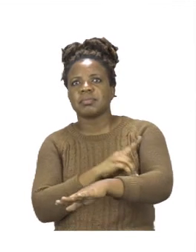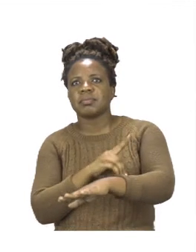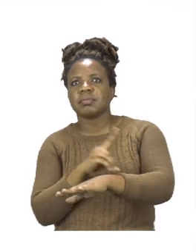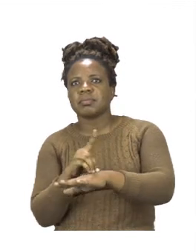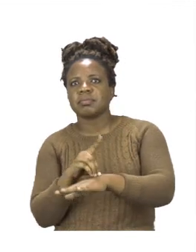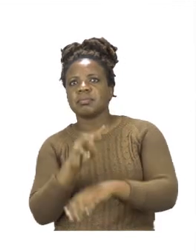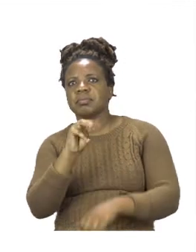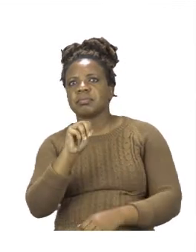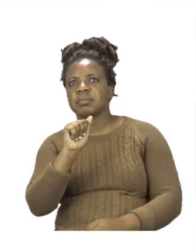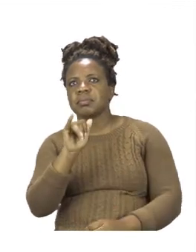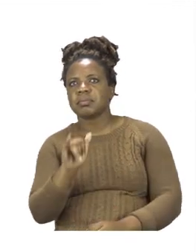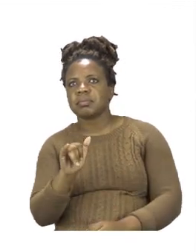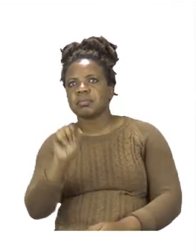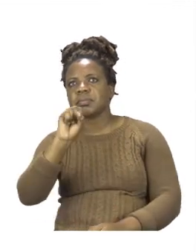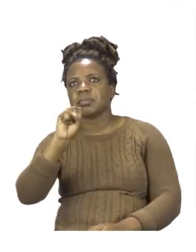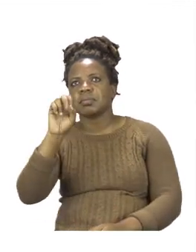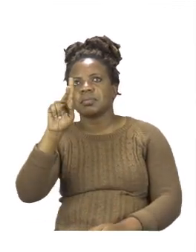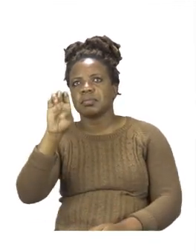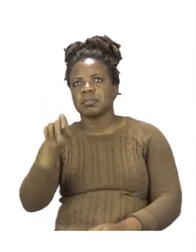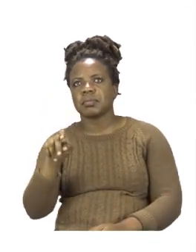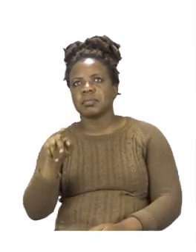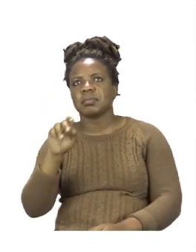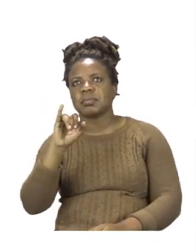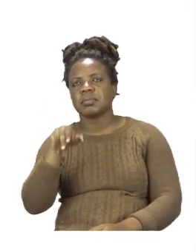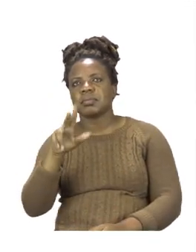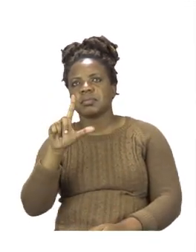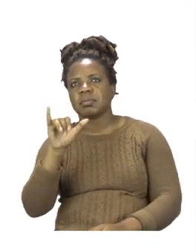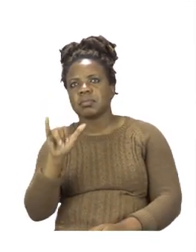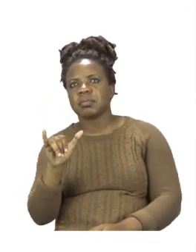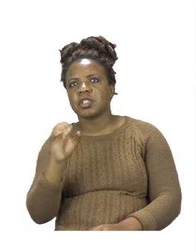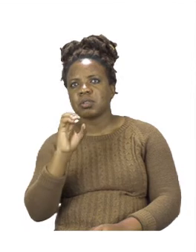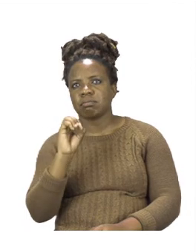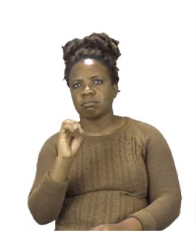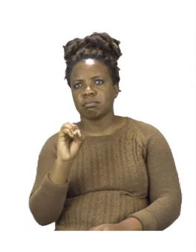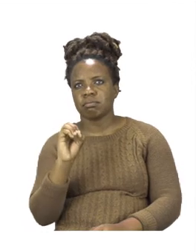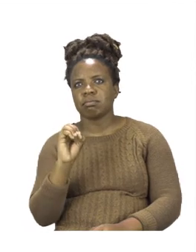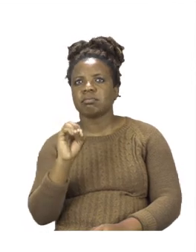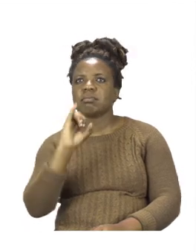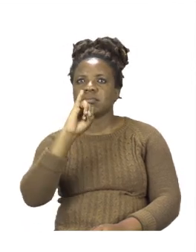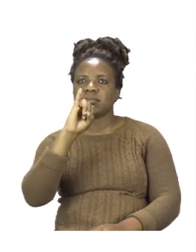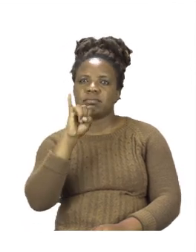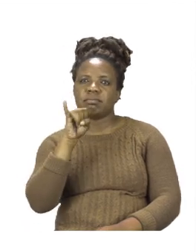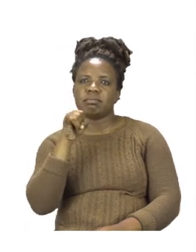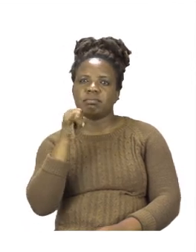December, May, September, July,